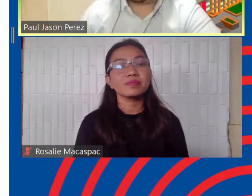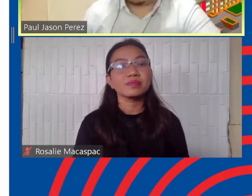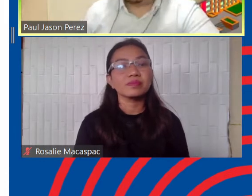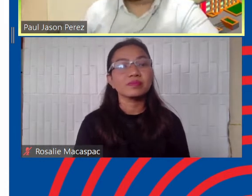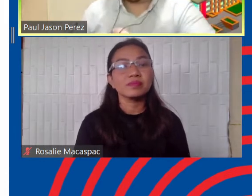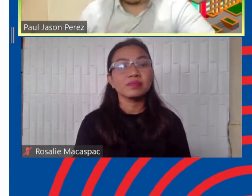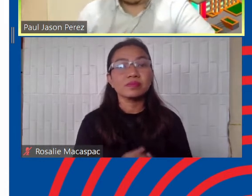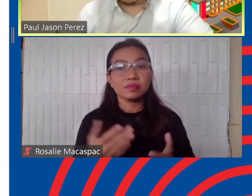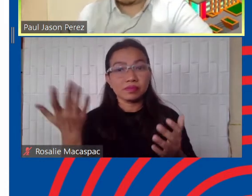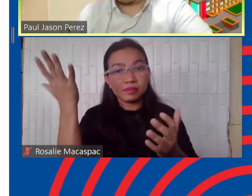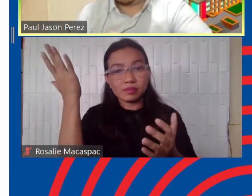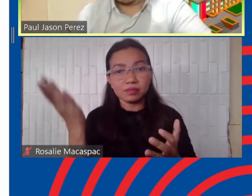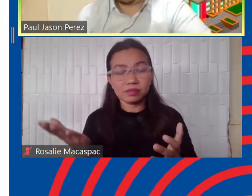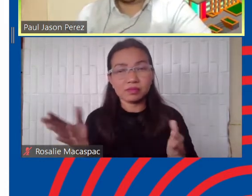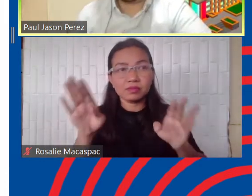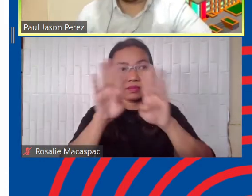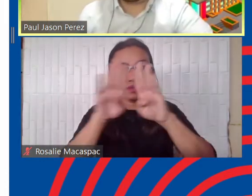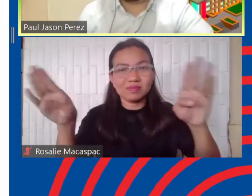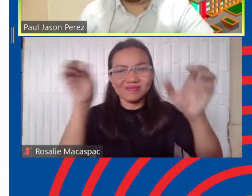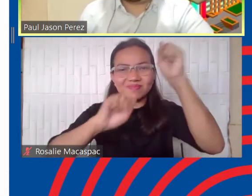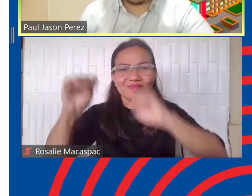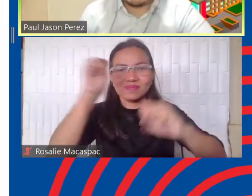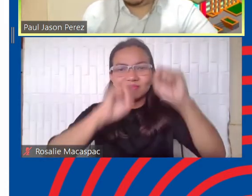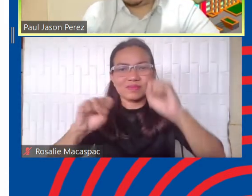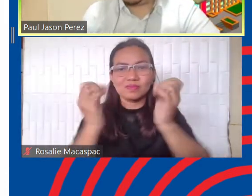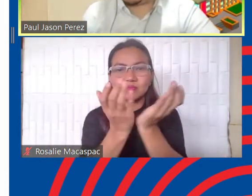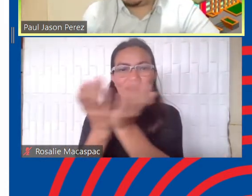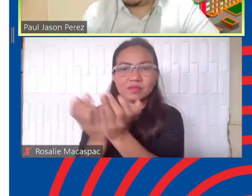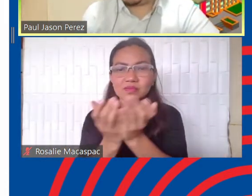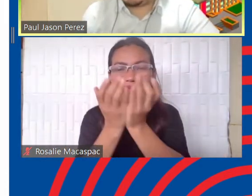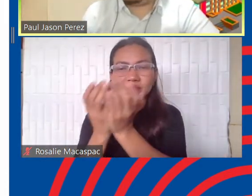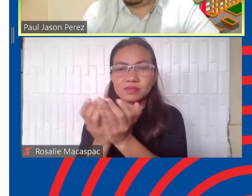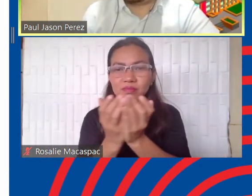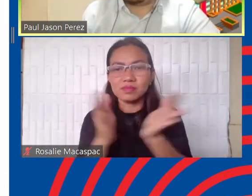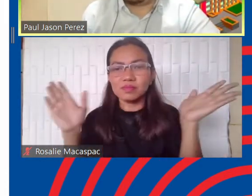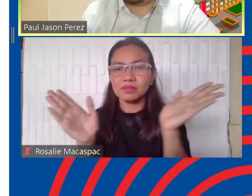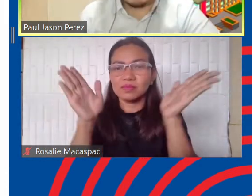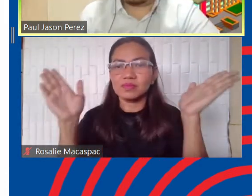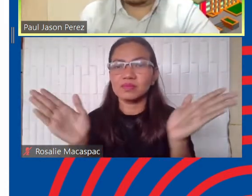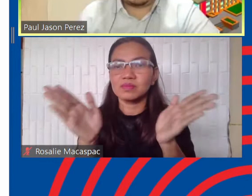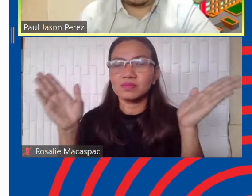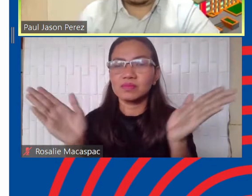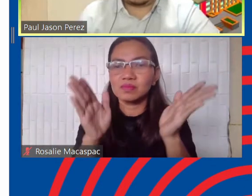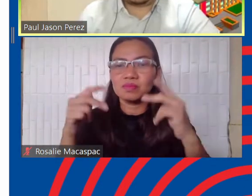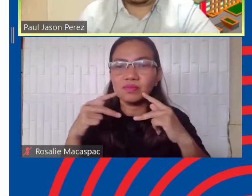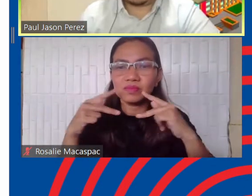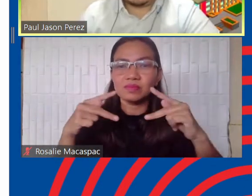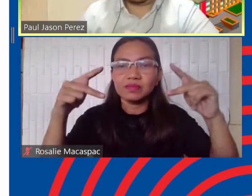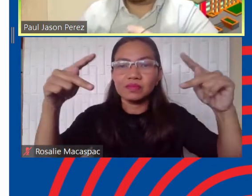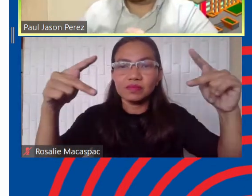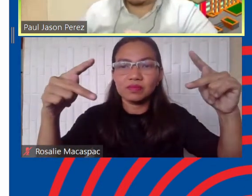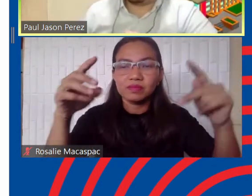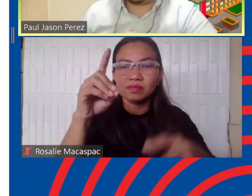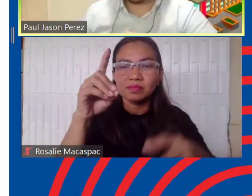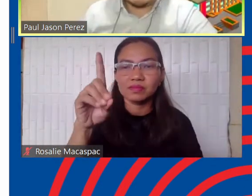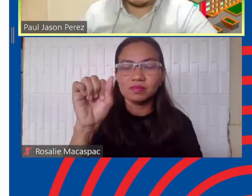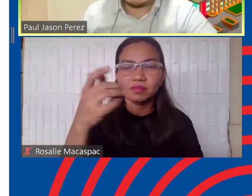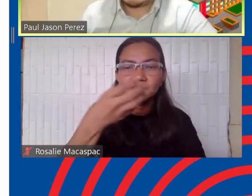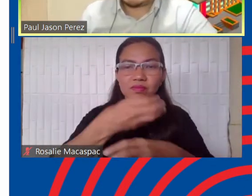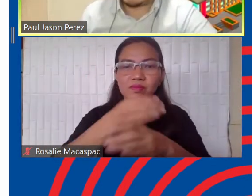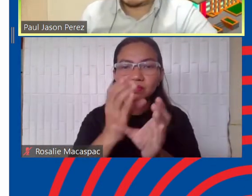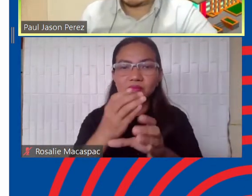So in the open science community, it is highly encouraged that we publish our data in the Creative